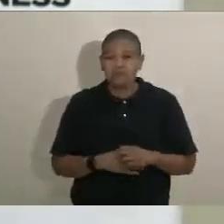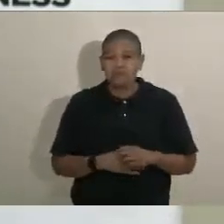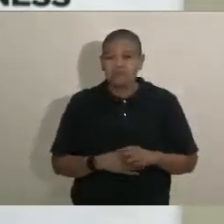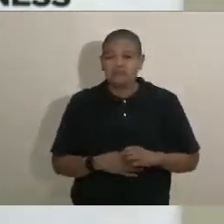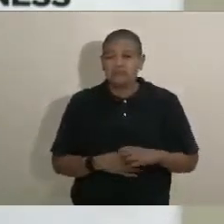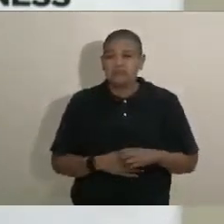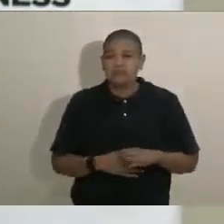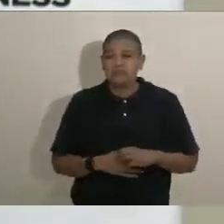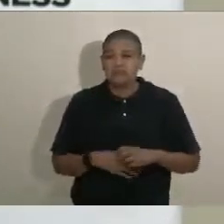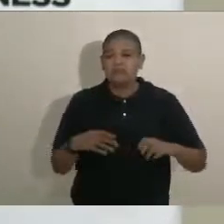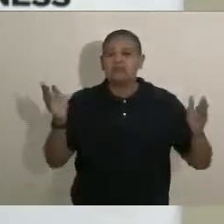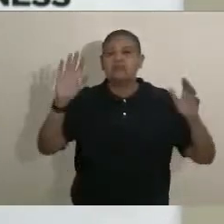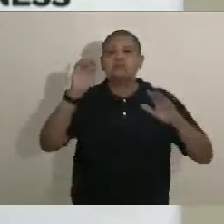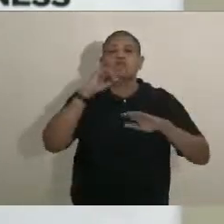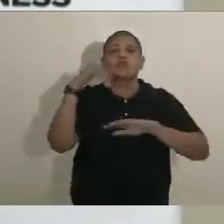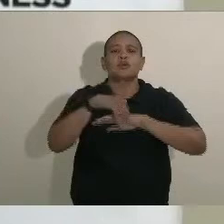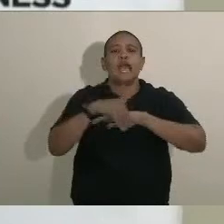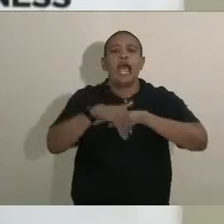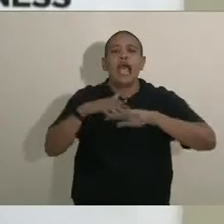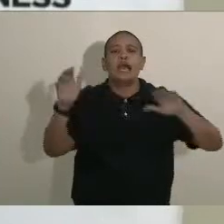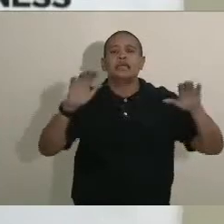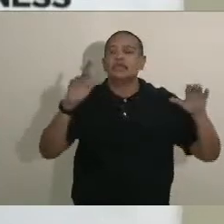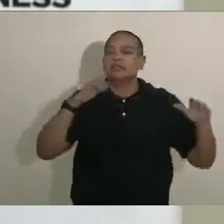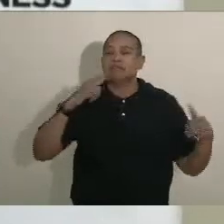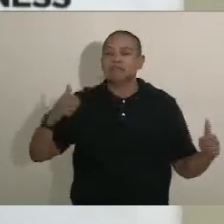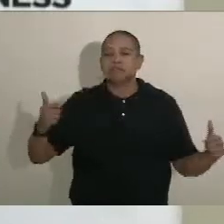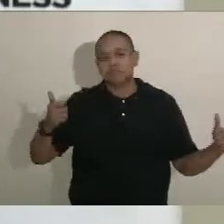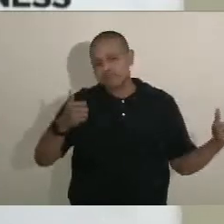Hi, good night, folks, and all the best.